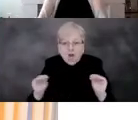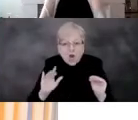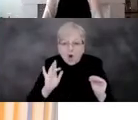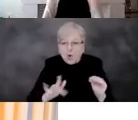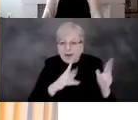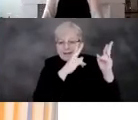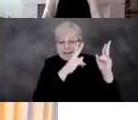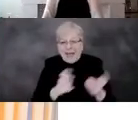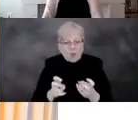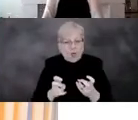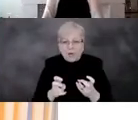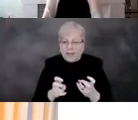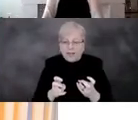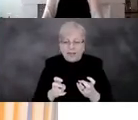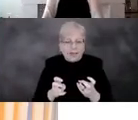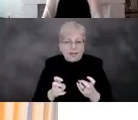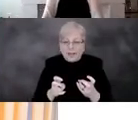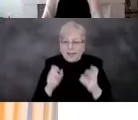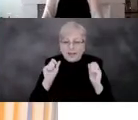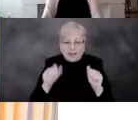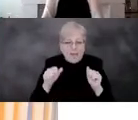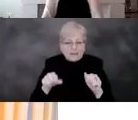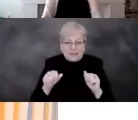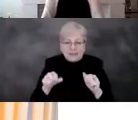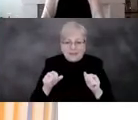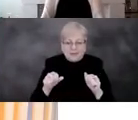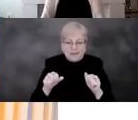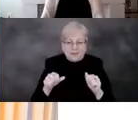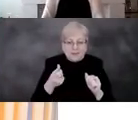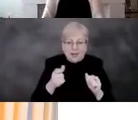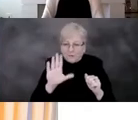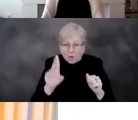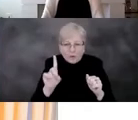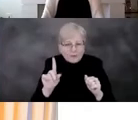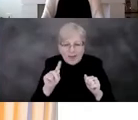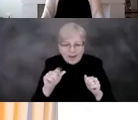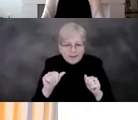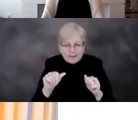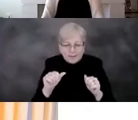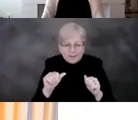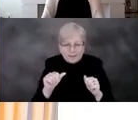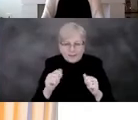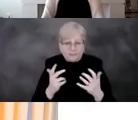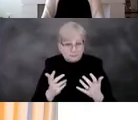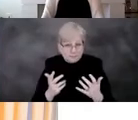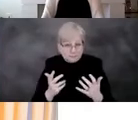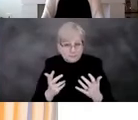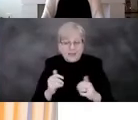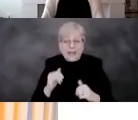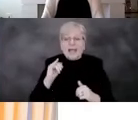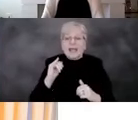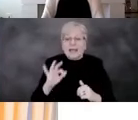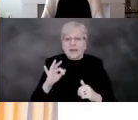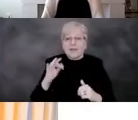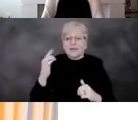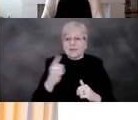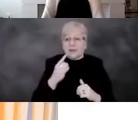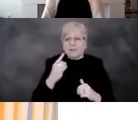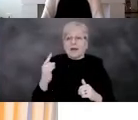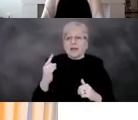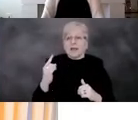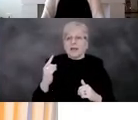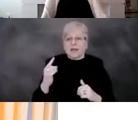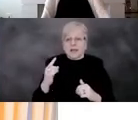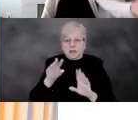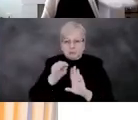of your, um, of your data, uh, if someone took a screenshot